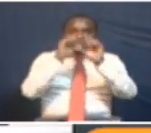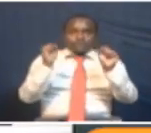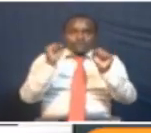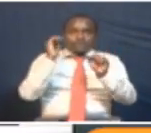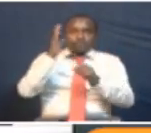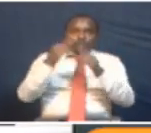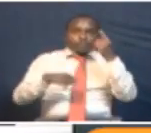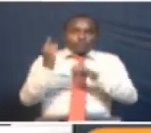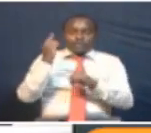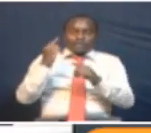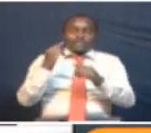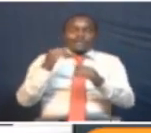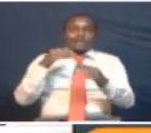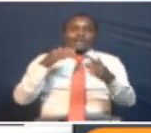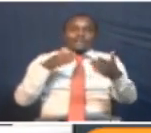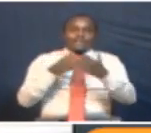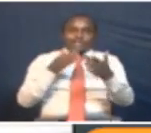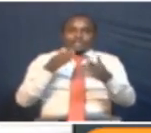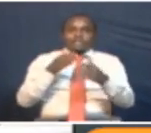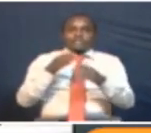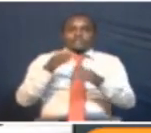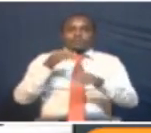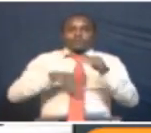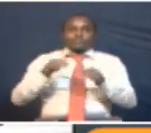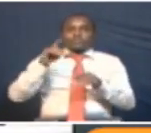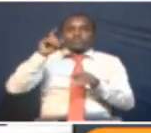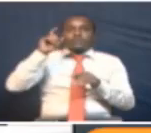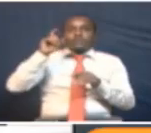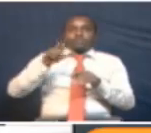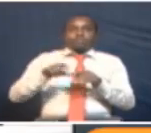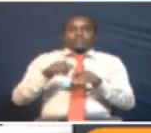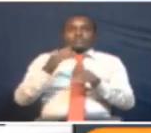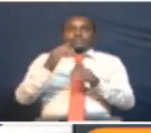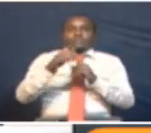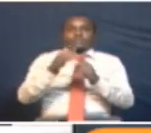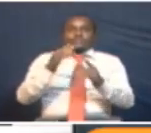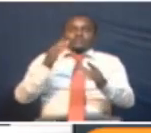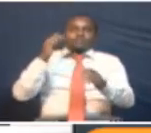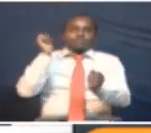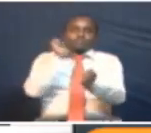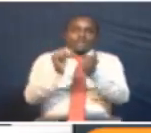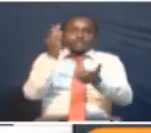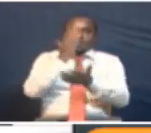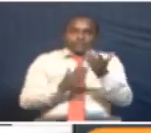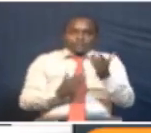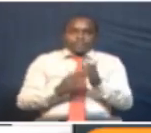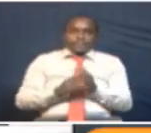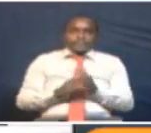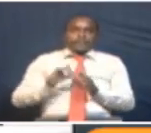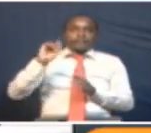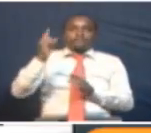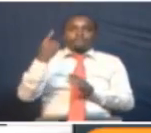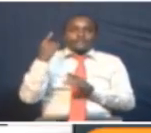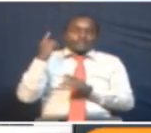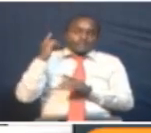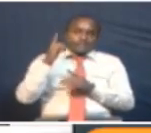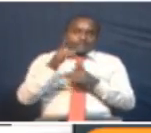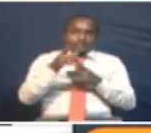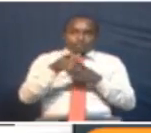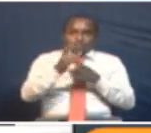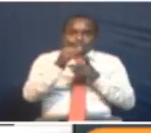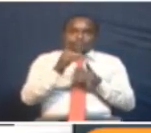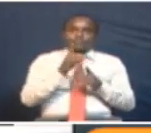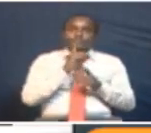the war against corruption, there must be blood on his sword. And he has fired the first salvo in saying that if his